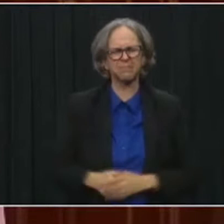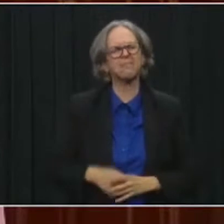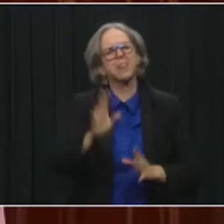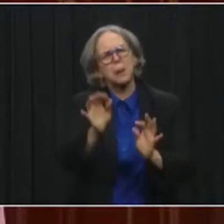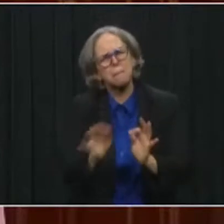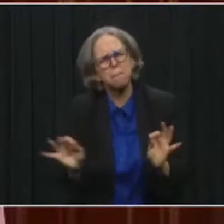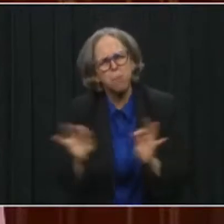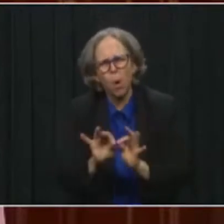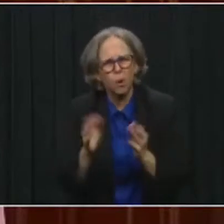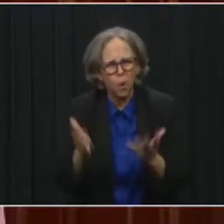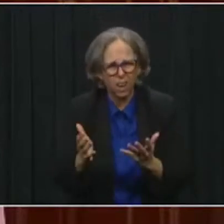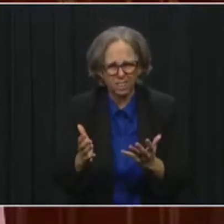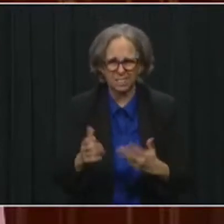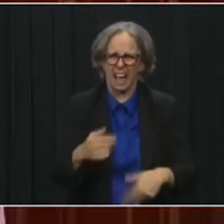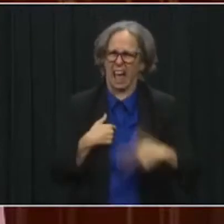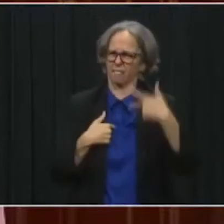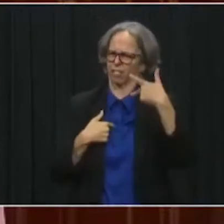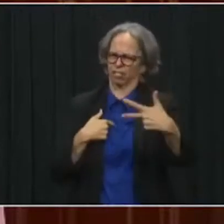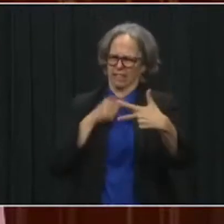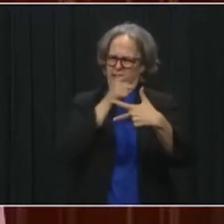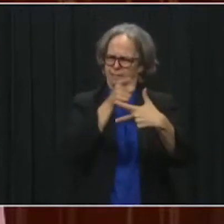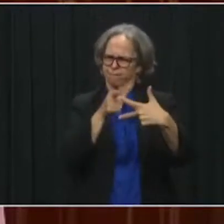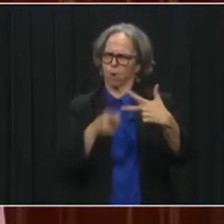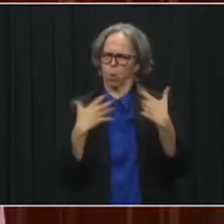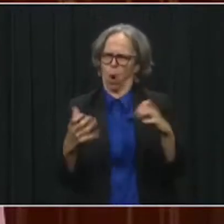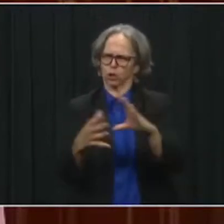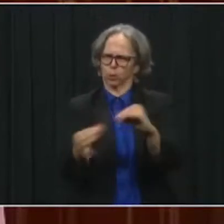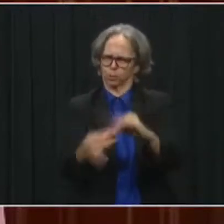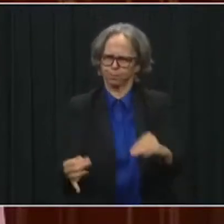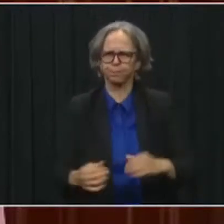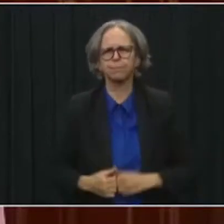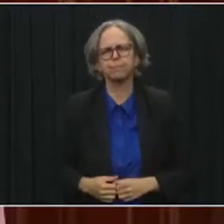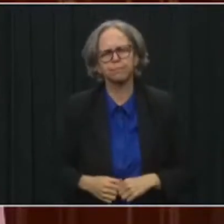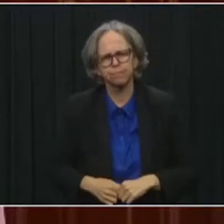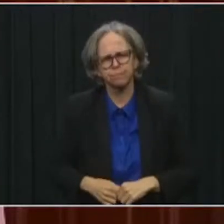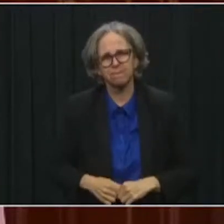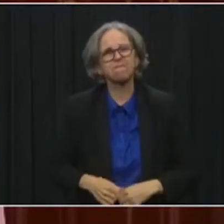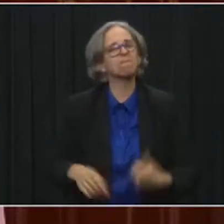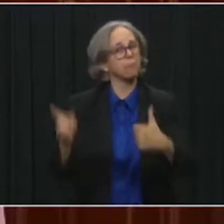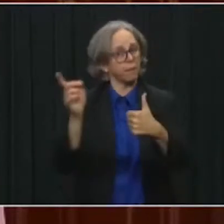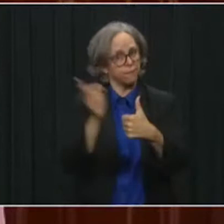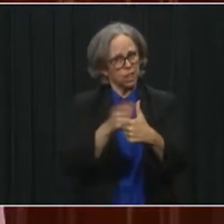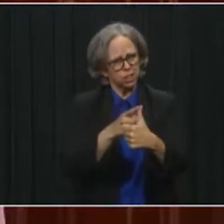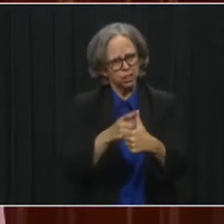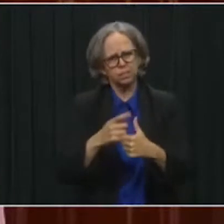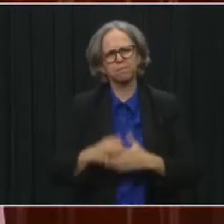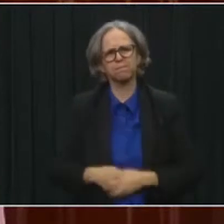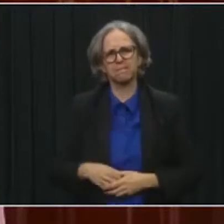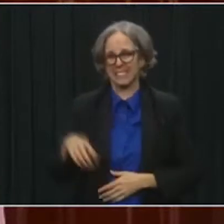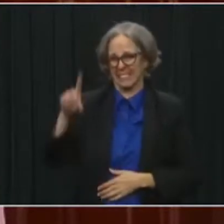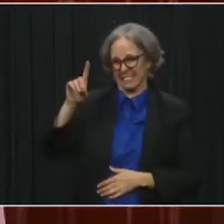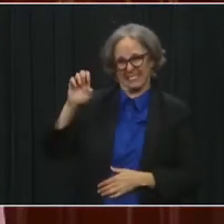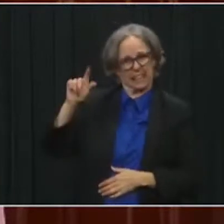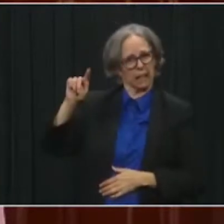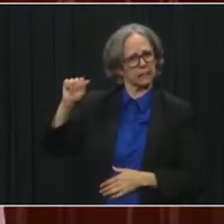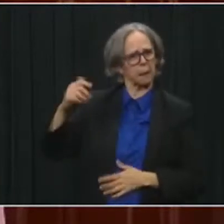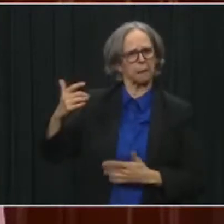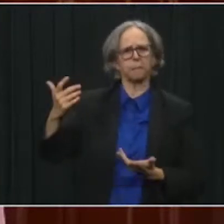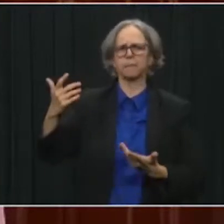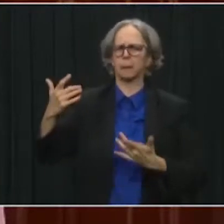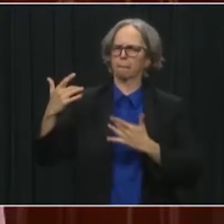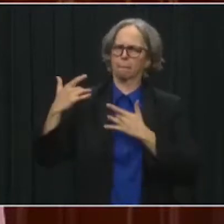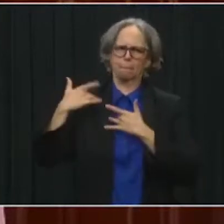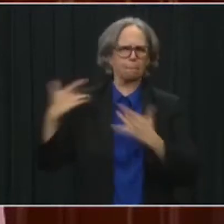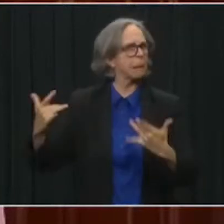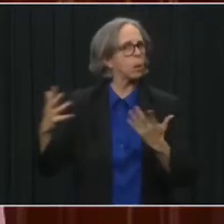I think everyone needs to understand about the Delta variant. One it is absolutely more